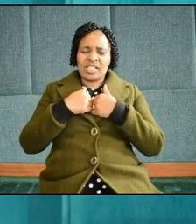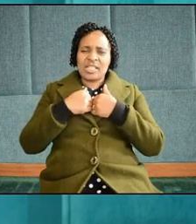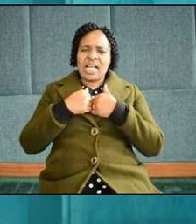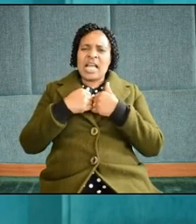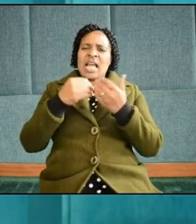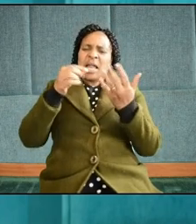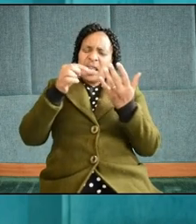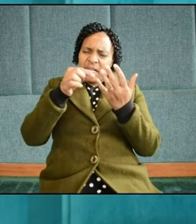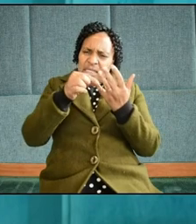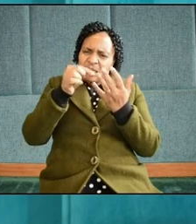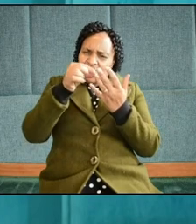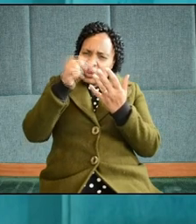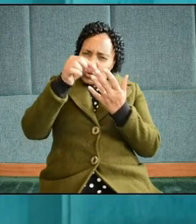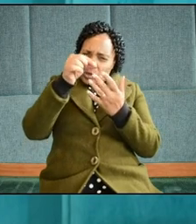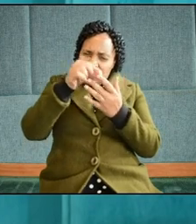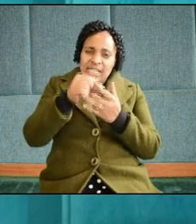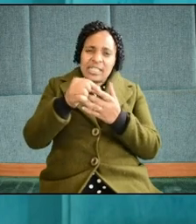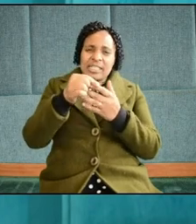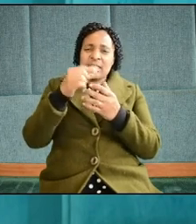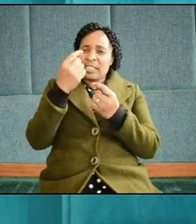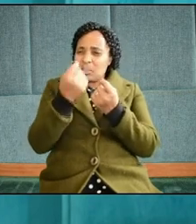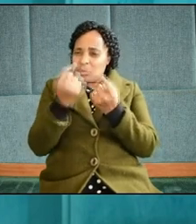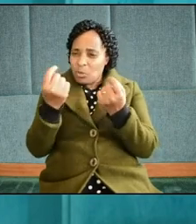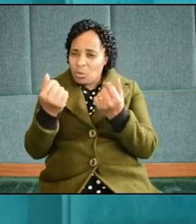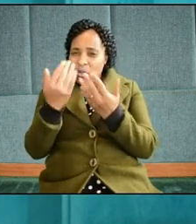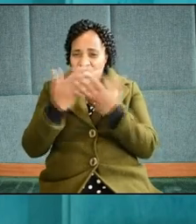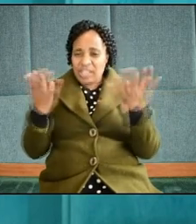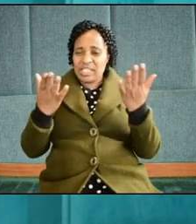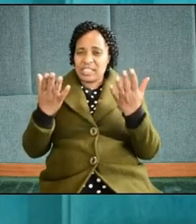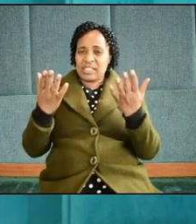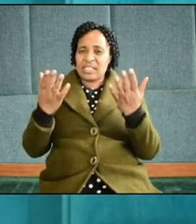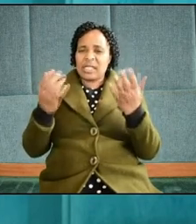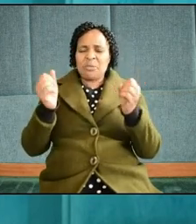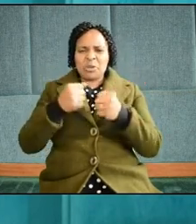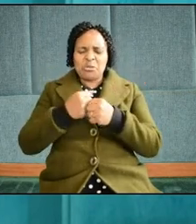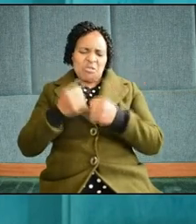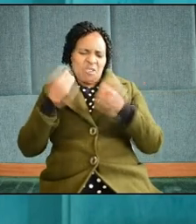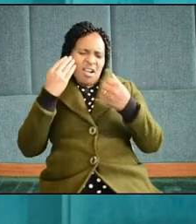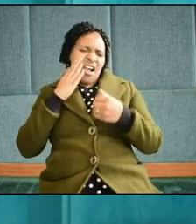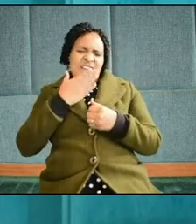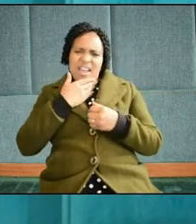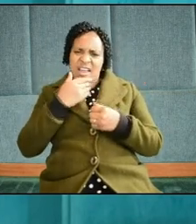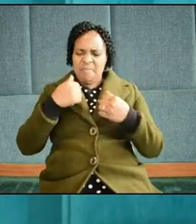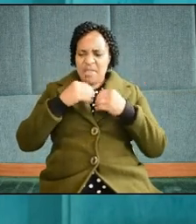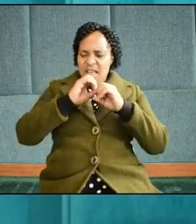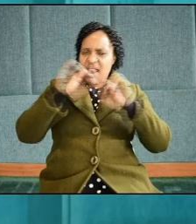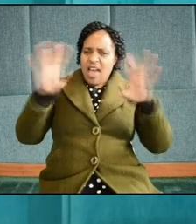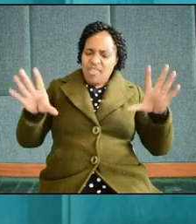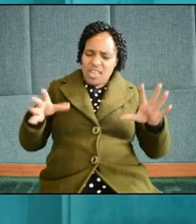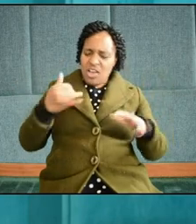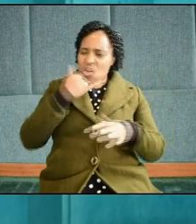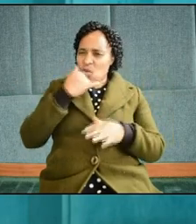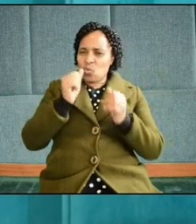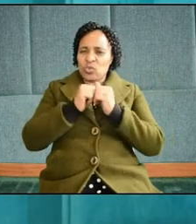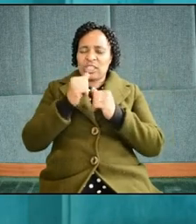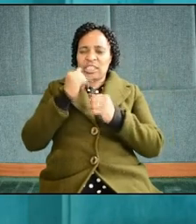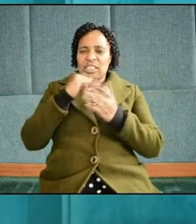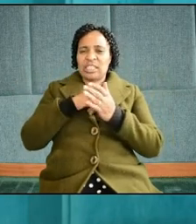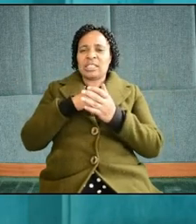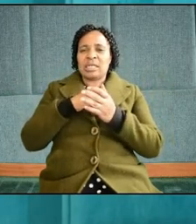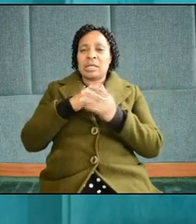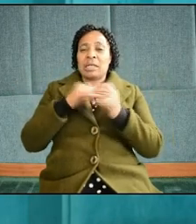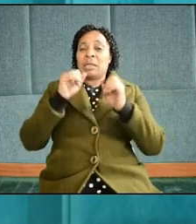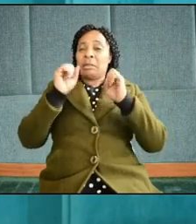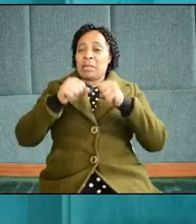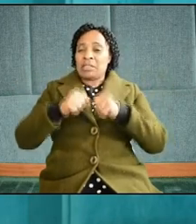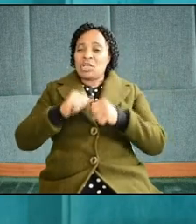the fact that you specify the little bit of details and say, I can't wear that color. There's nothing wrong with it, but you just can't.